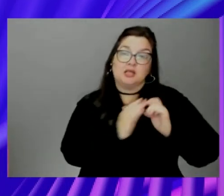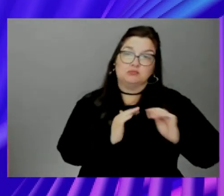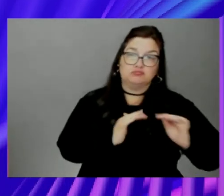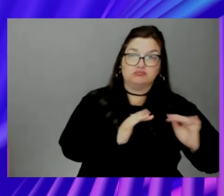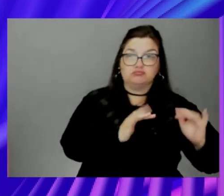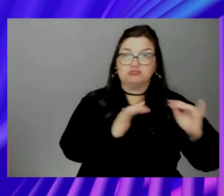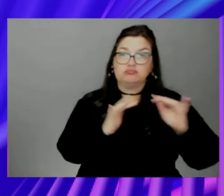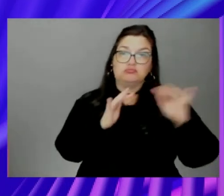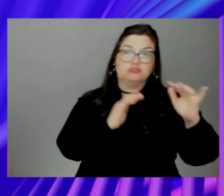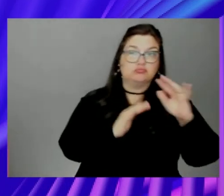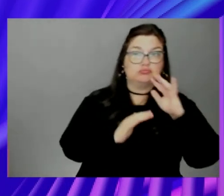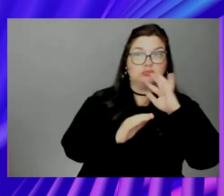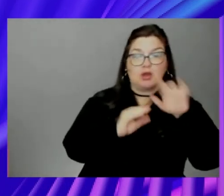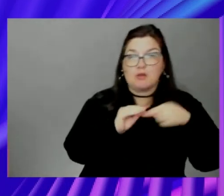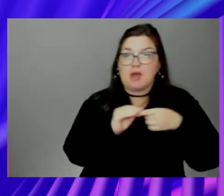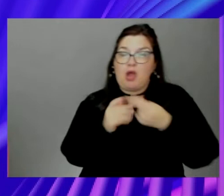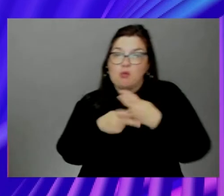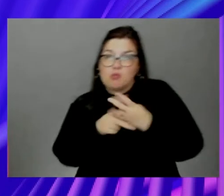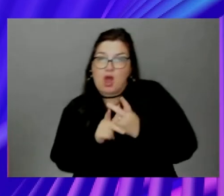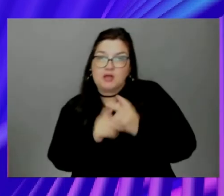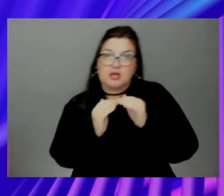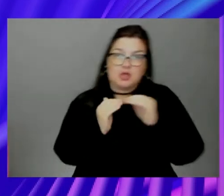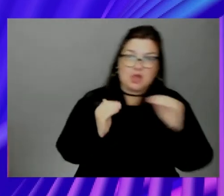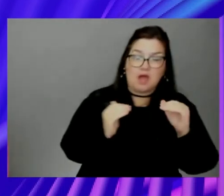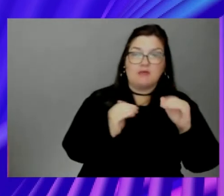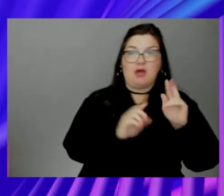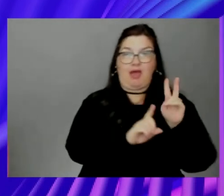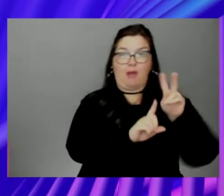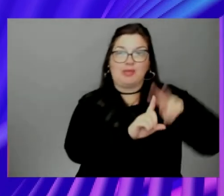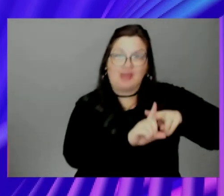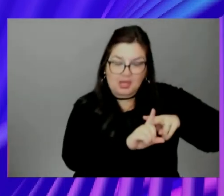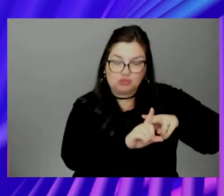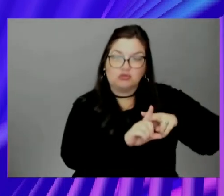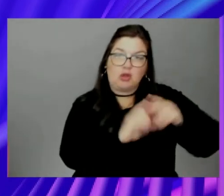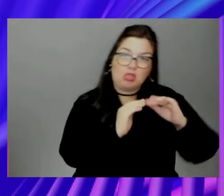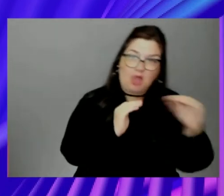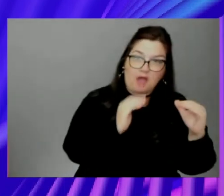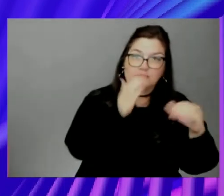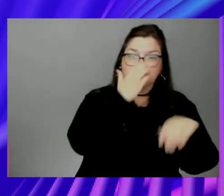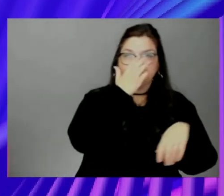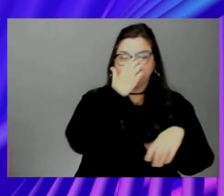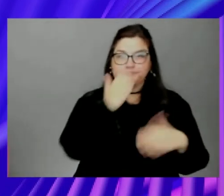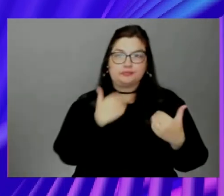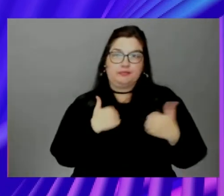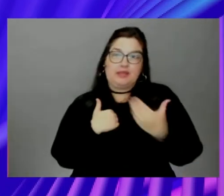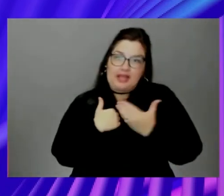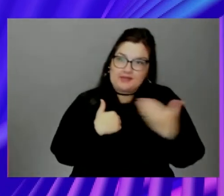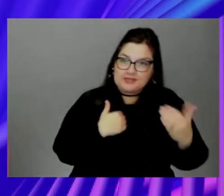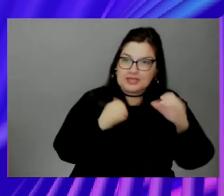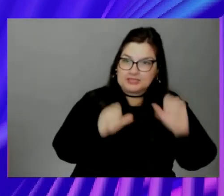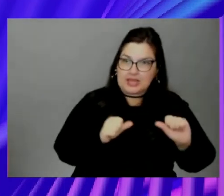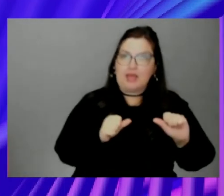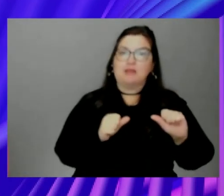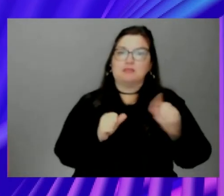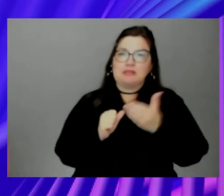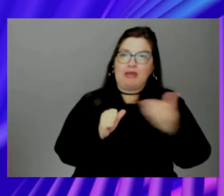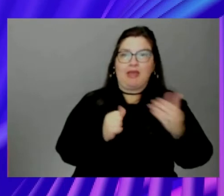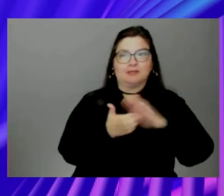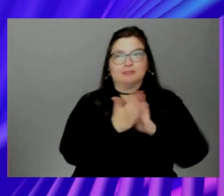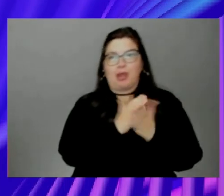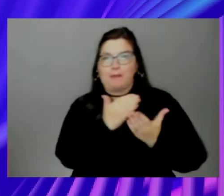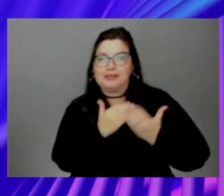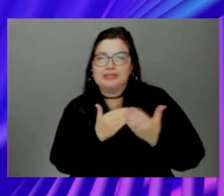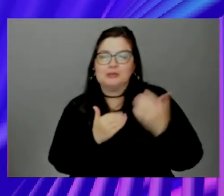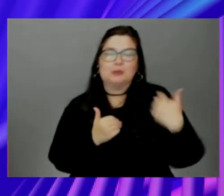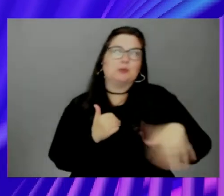products at the product level and at the application level, we also have things, which want to talk about things being easy. We have a very extensive getting